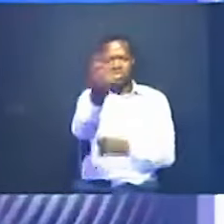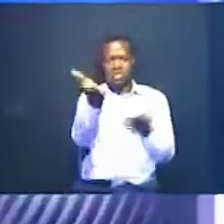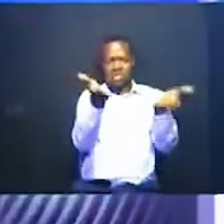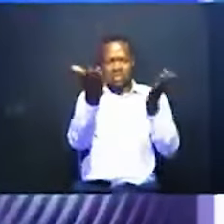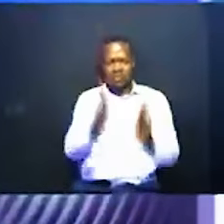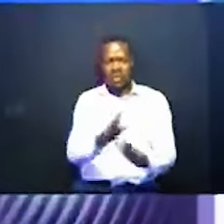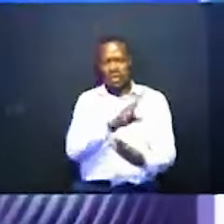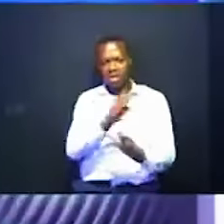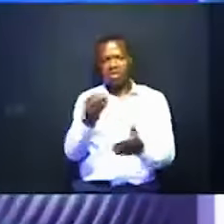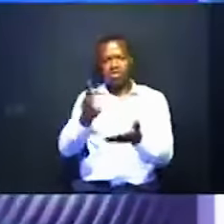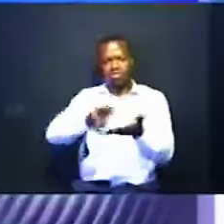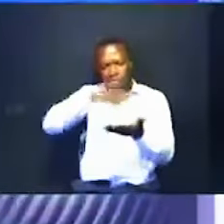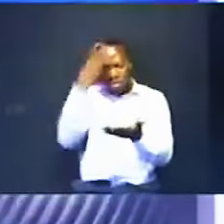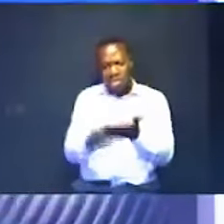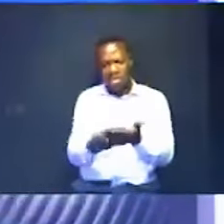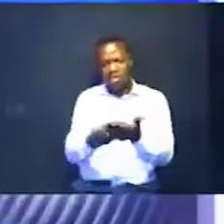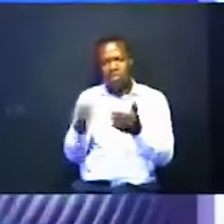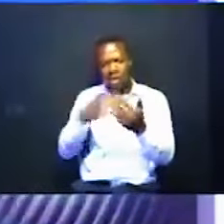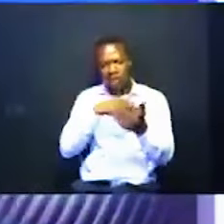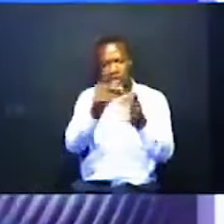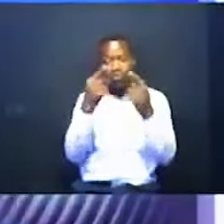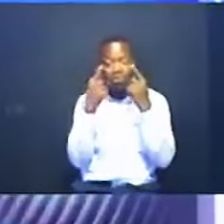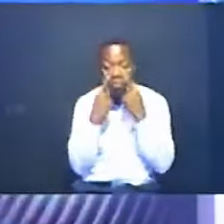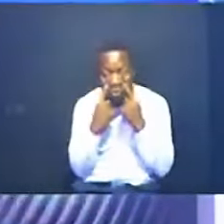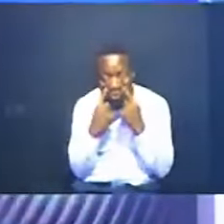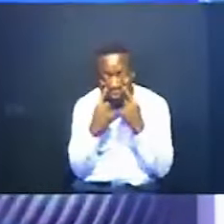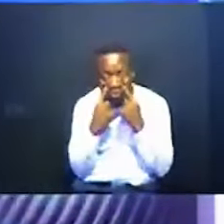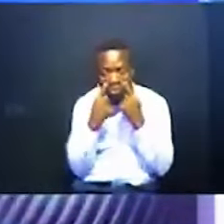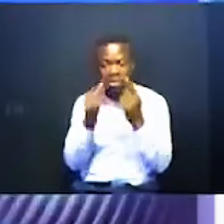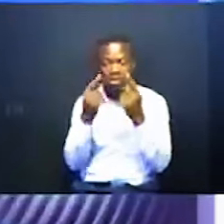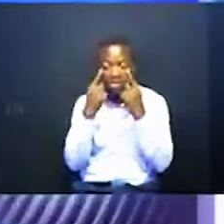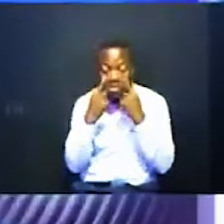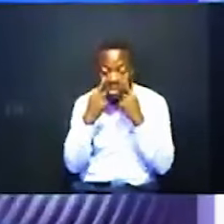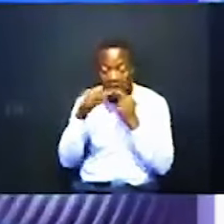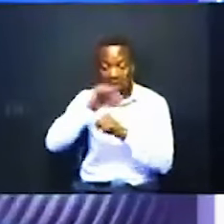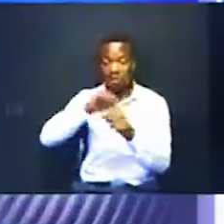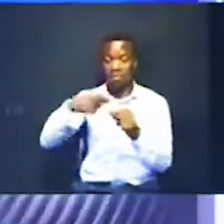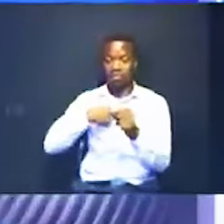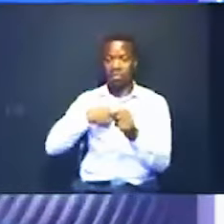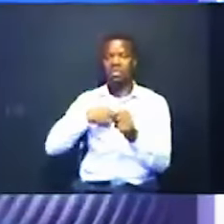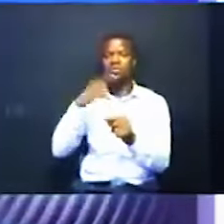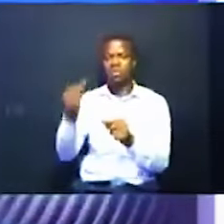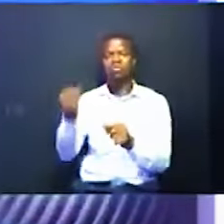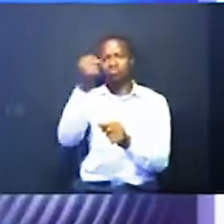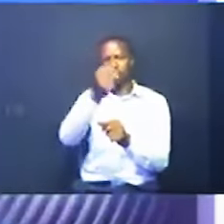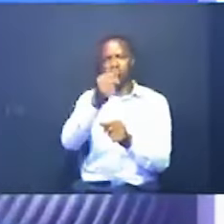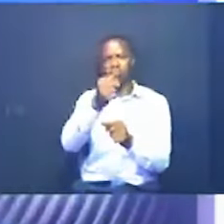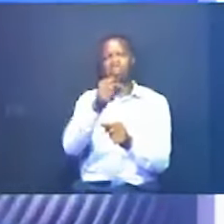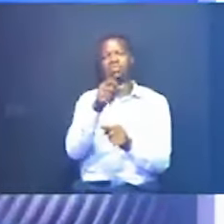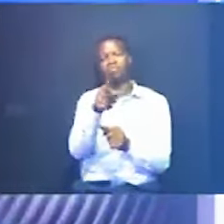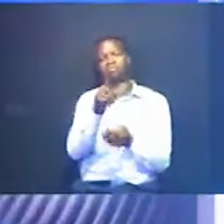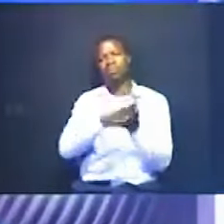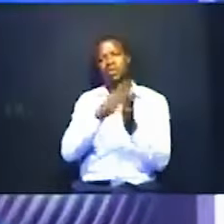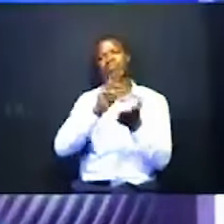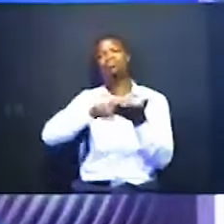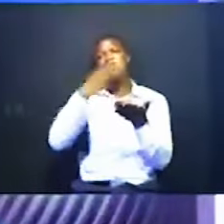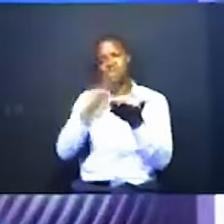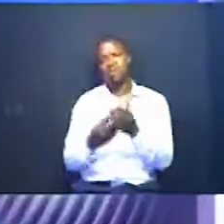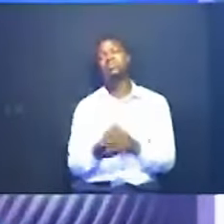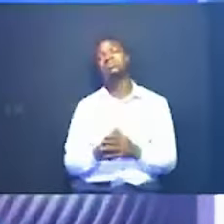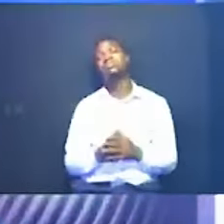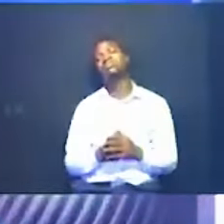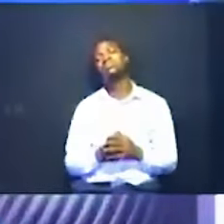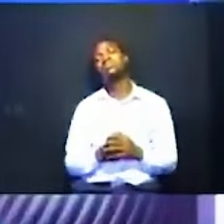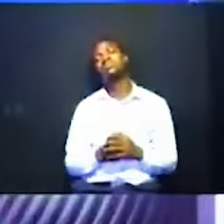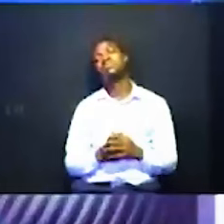a witness of what you have seen and will see of me. Na sorigina wonanso na yenti anam yi me